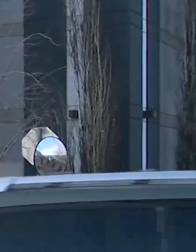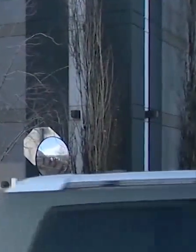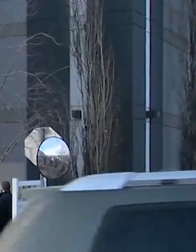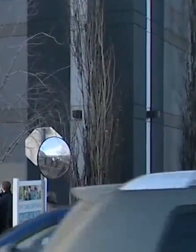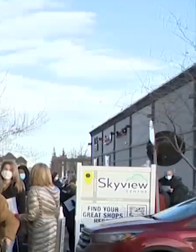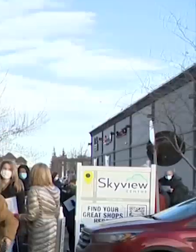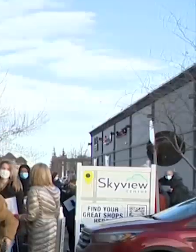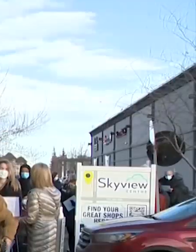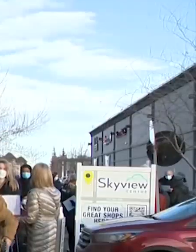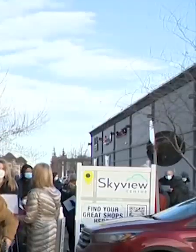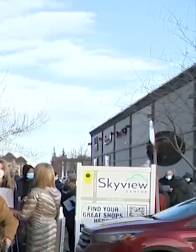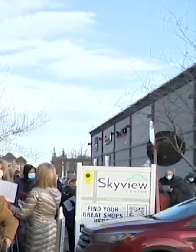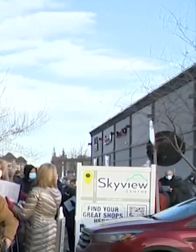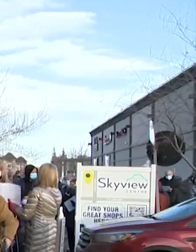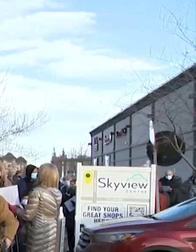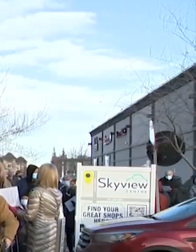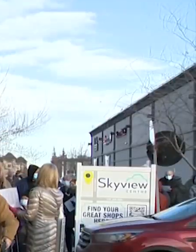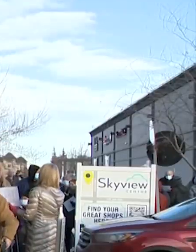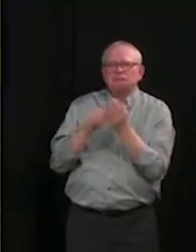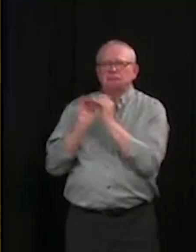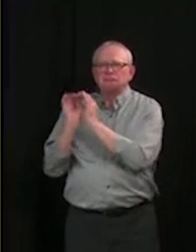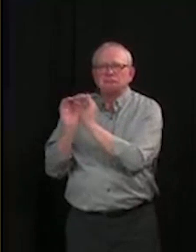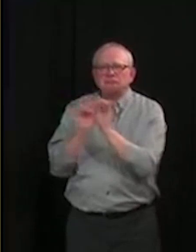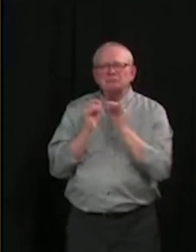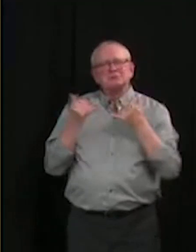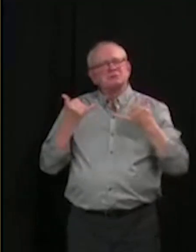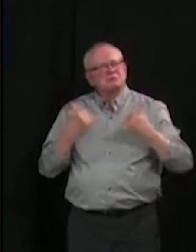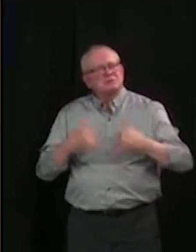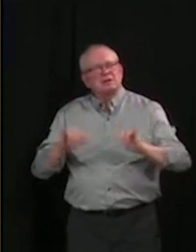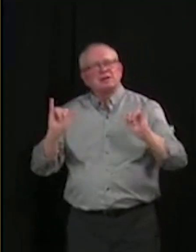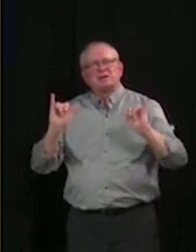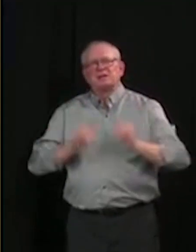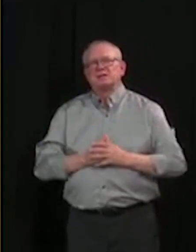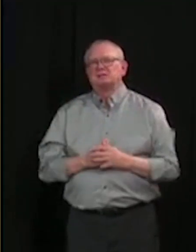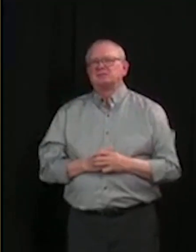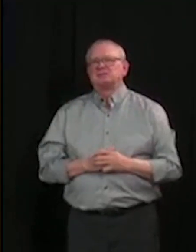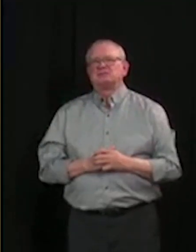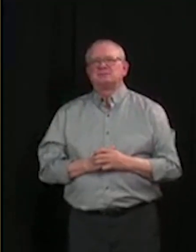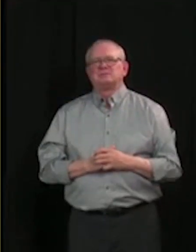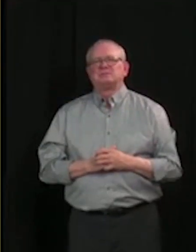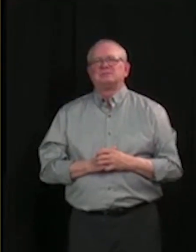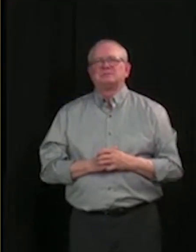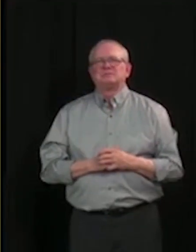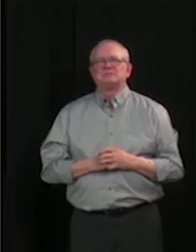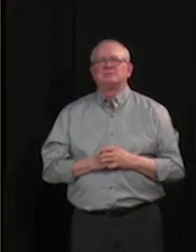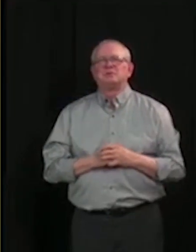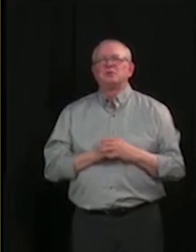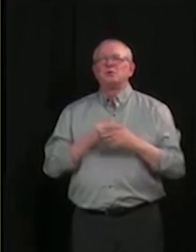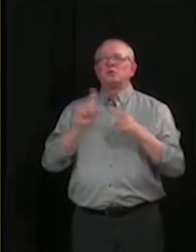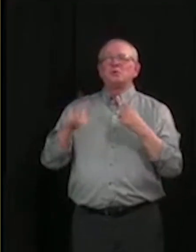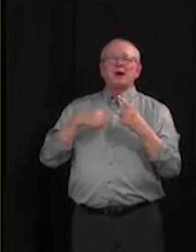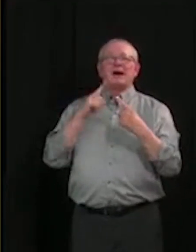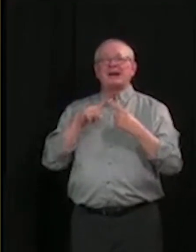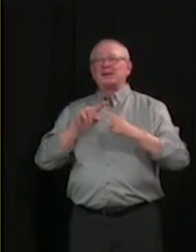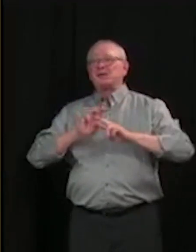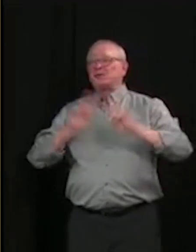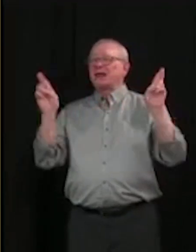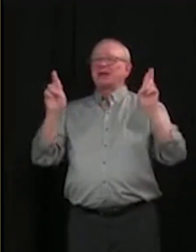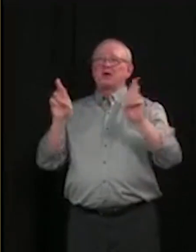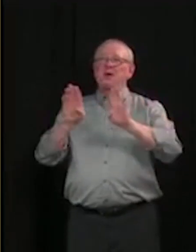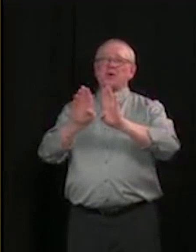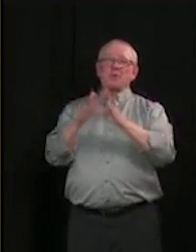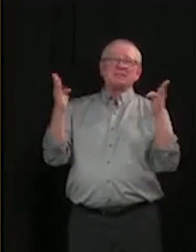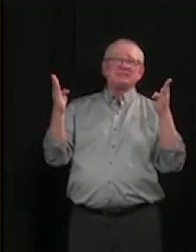active case rates are much higher than neighboring provinces. We will certainly be tying reopening, in large part, to the percentage